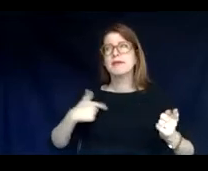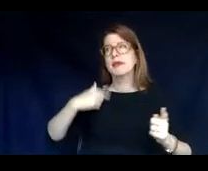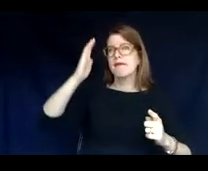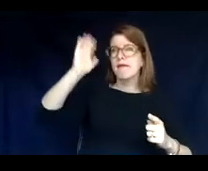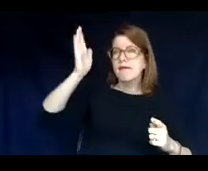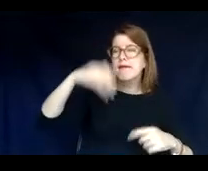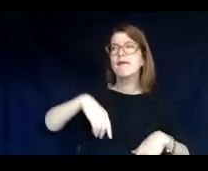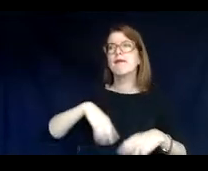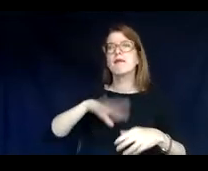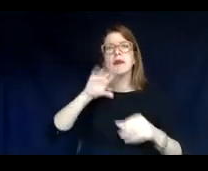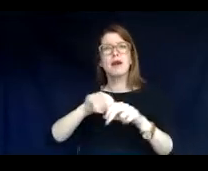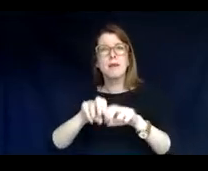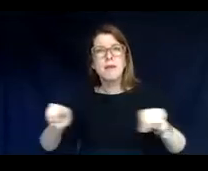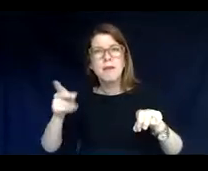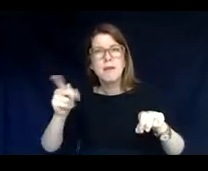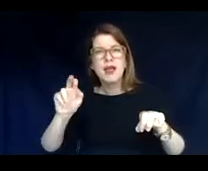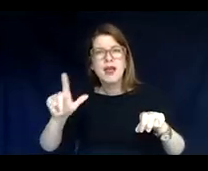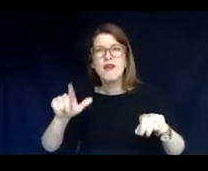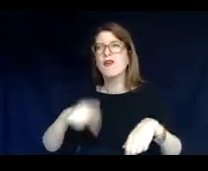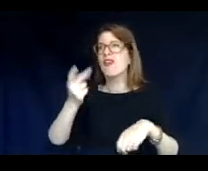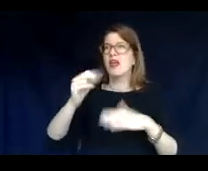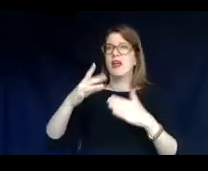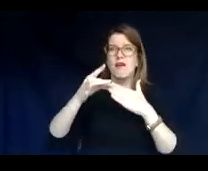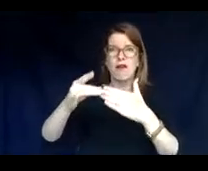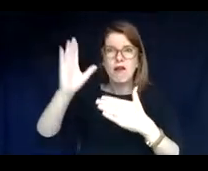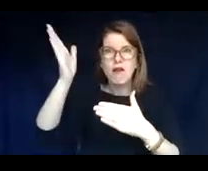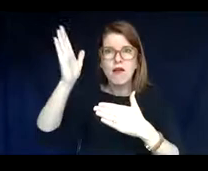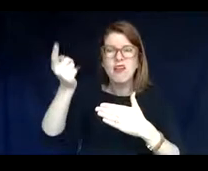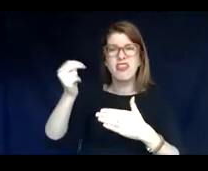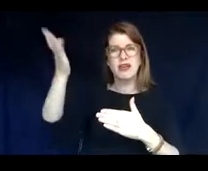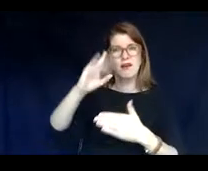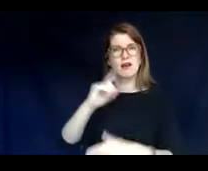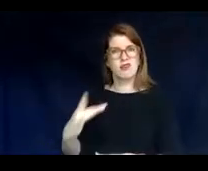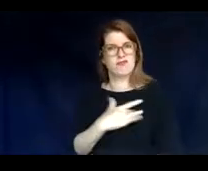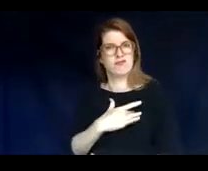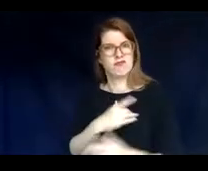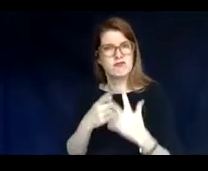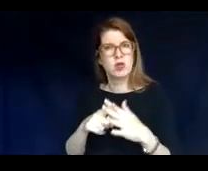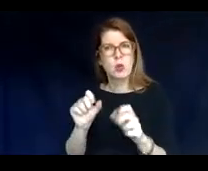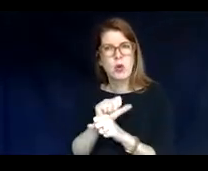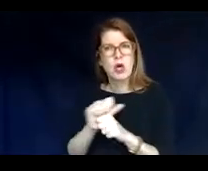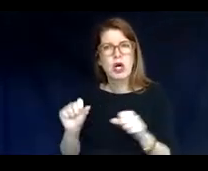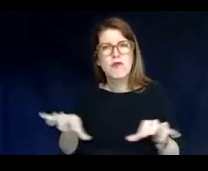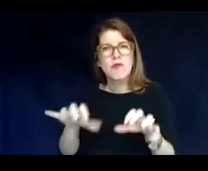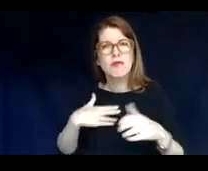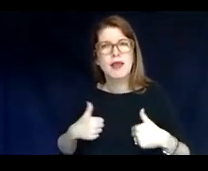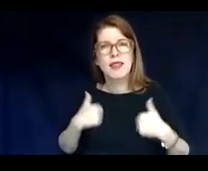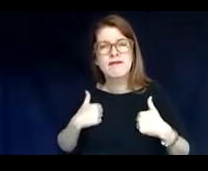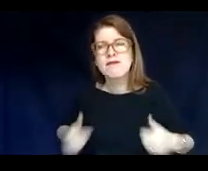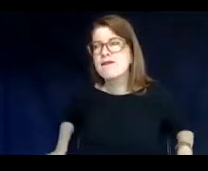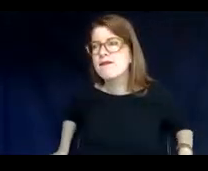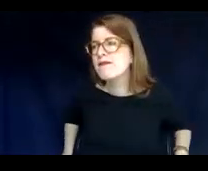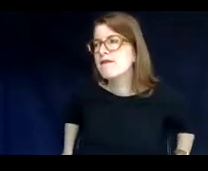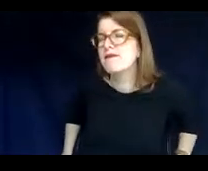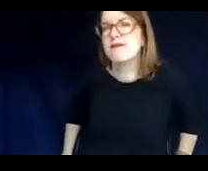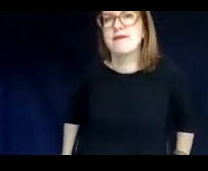started becoming part of panels and then doing keynote presentations. And that's when God started working on me. You see, he started to say to me, or nudge me in